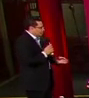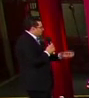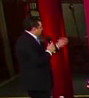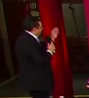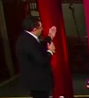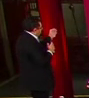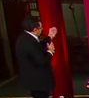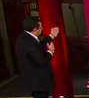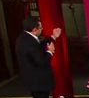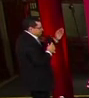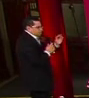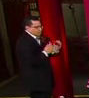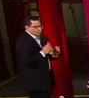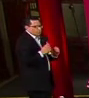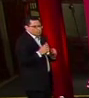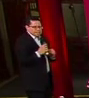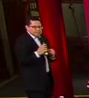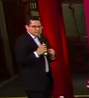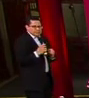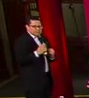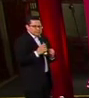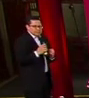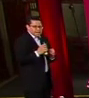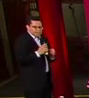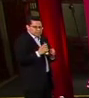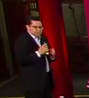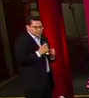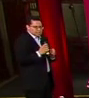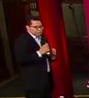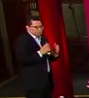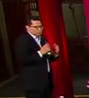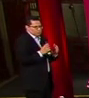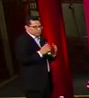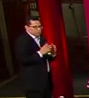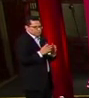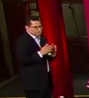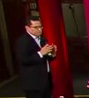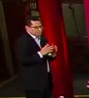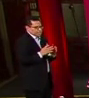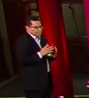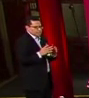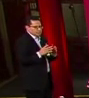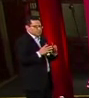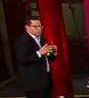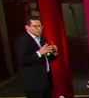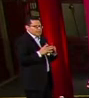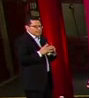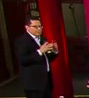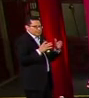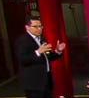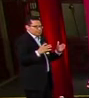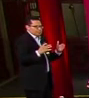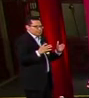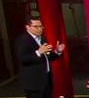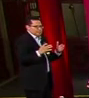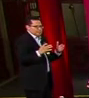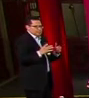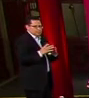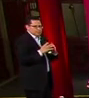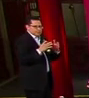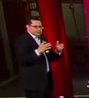Here we have the population divided by age group, up to 25 years old,